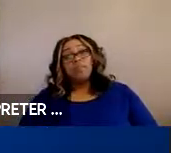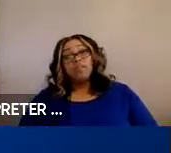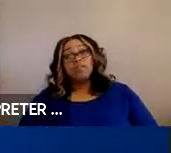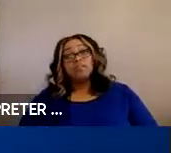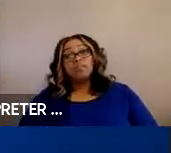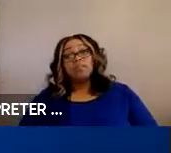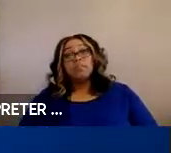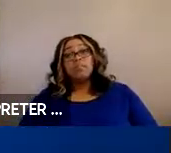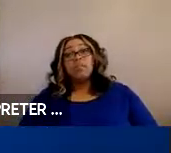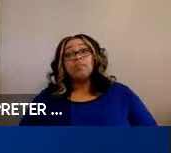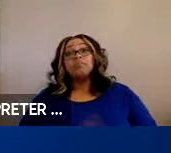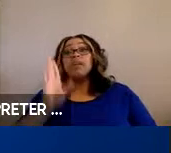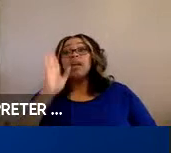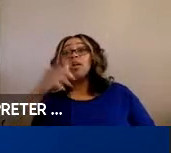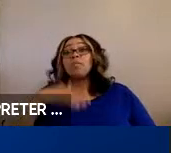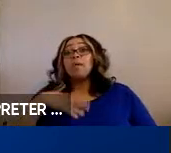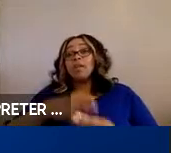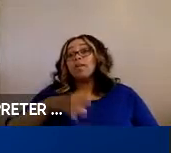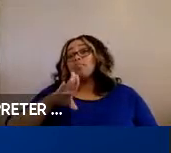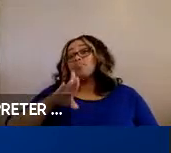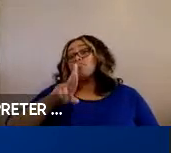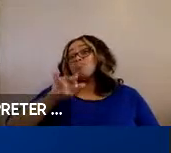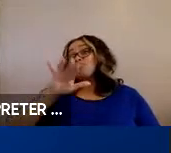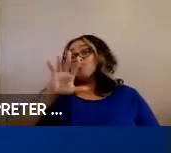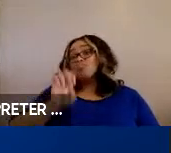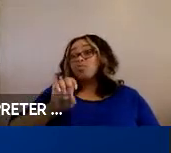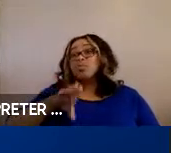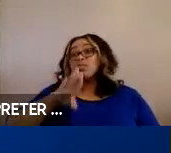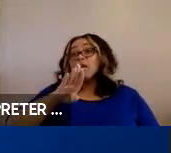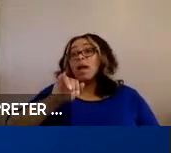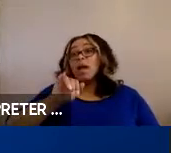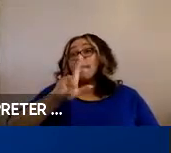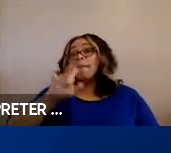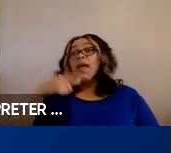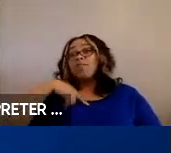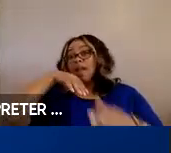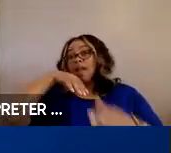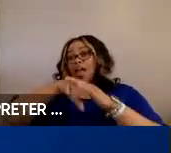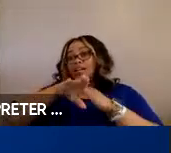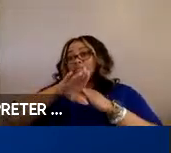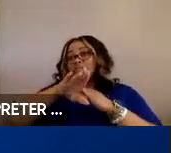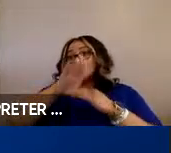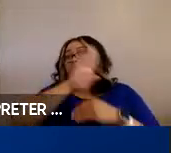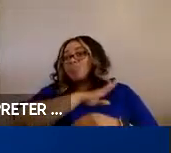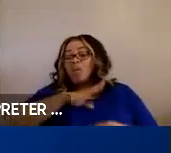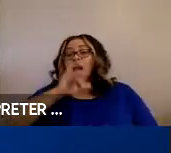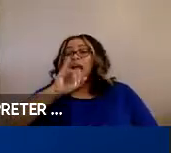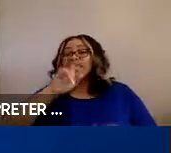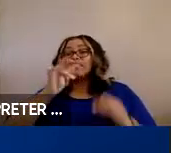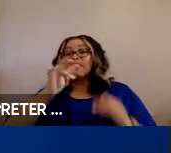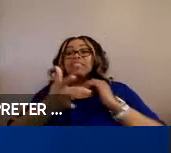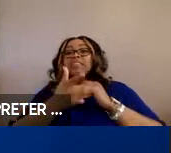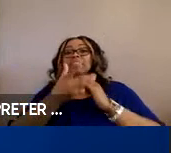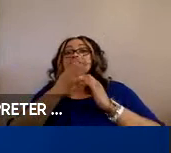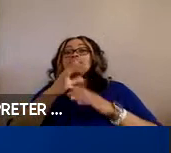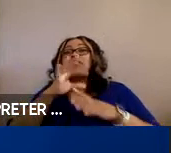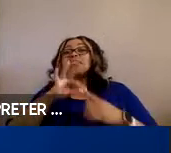We're now going to, hi, I'm Bruce Bailey. I'm on staff at the Access Board as an IT specialist. After each of